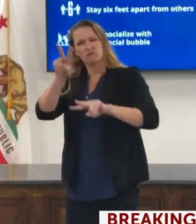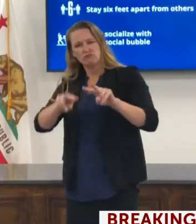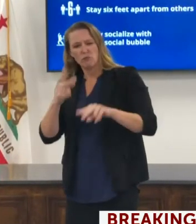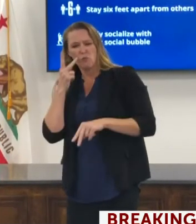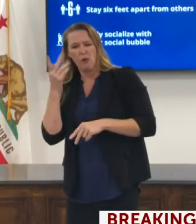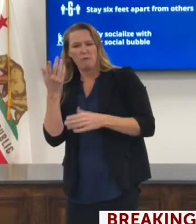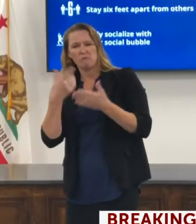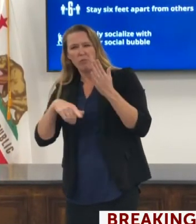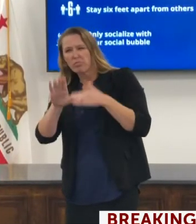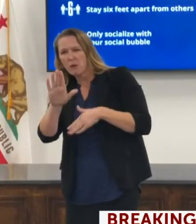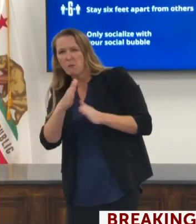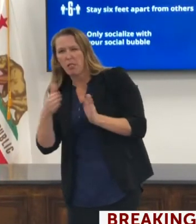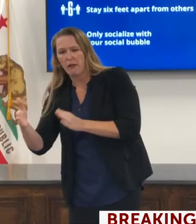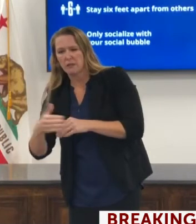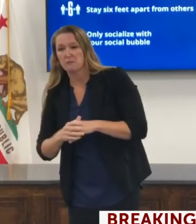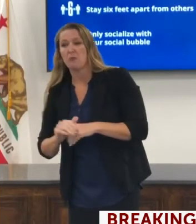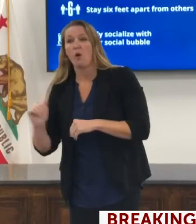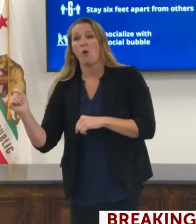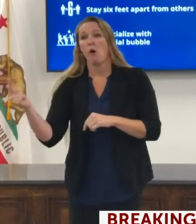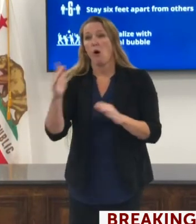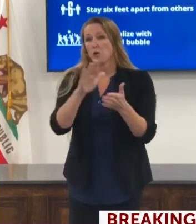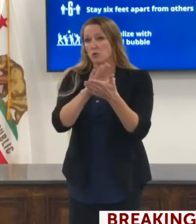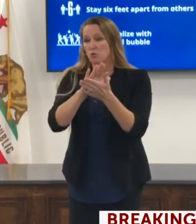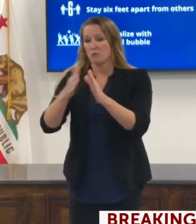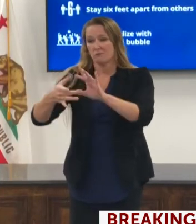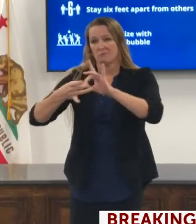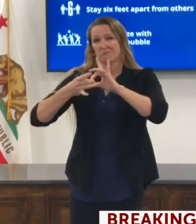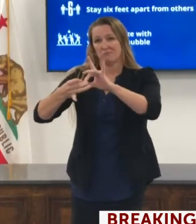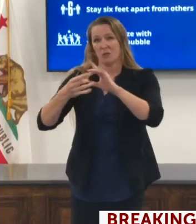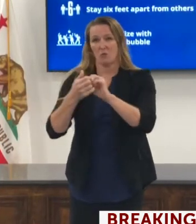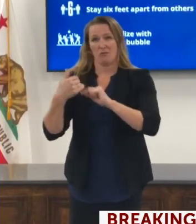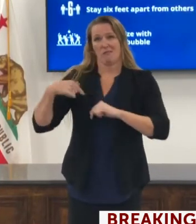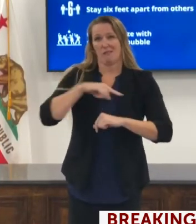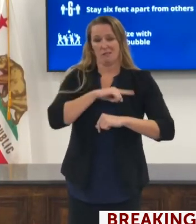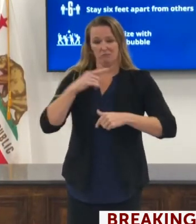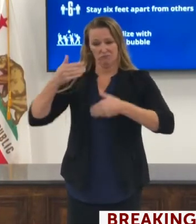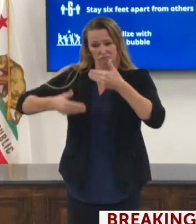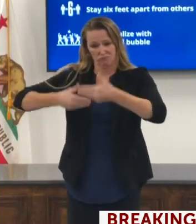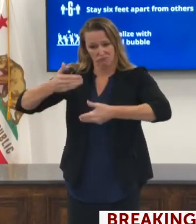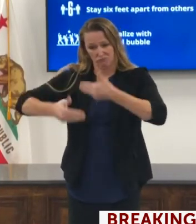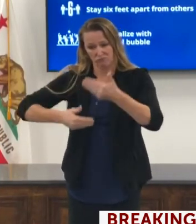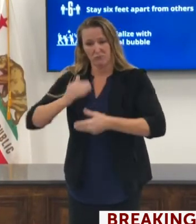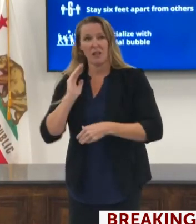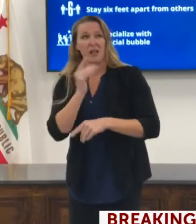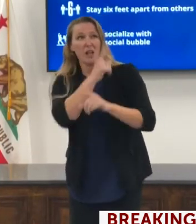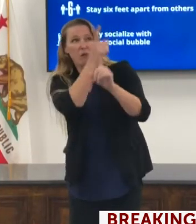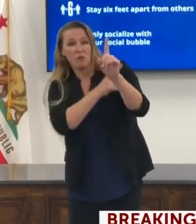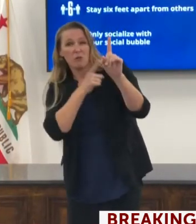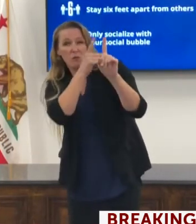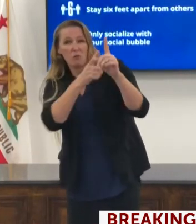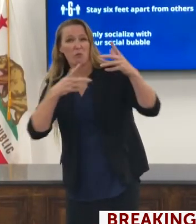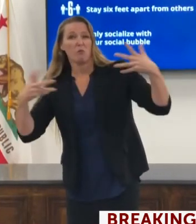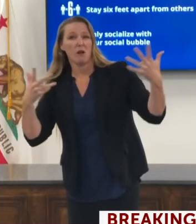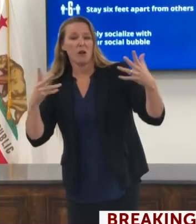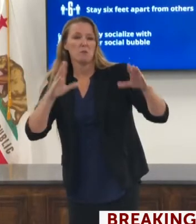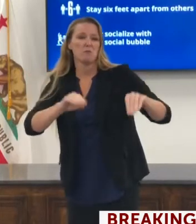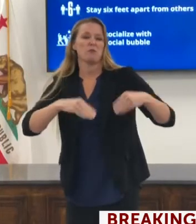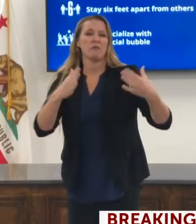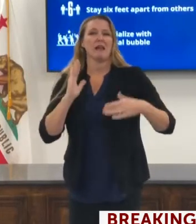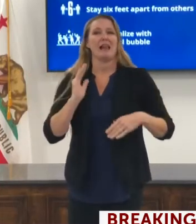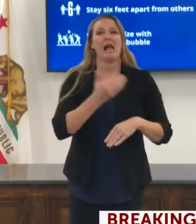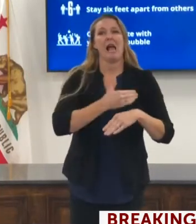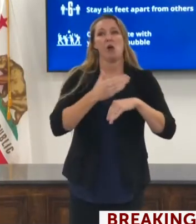public health on this process and throughout the pandemic, with the goal of providing our county youth the best education we